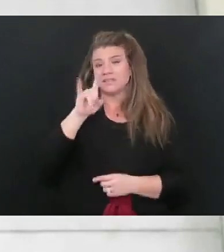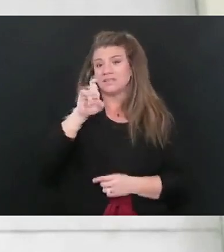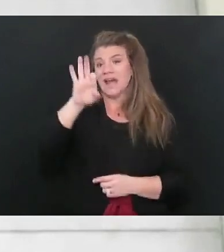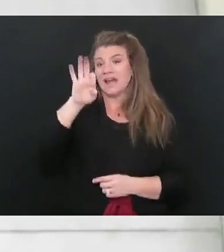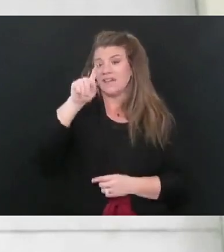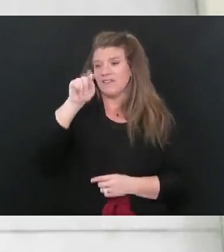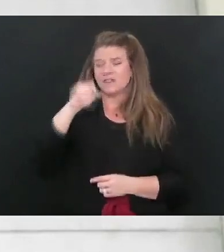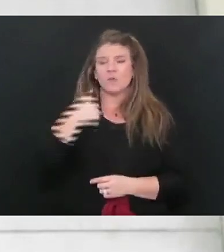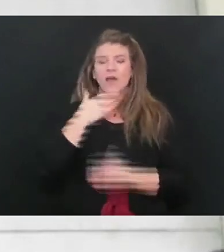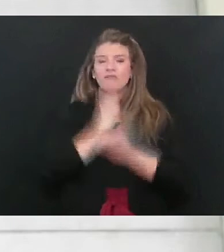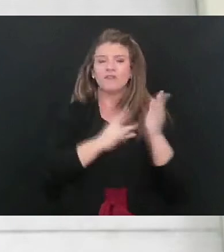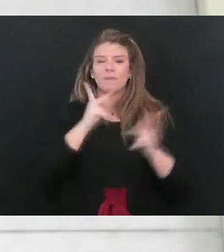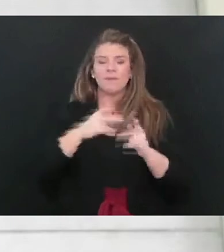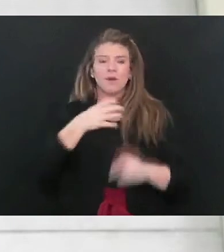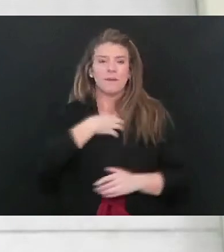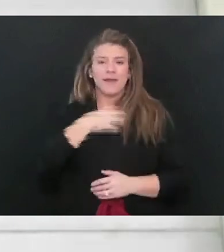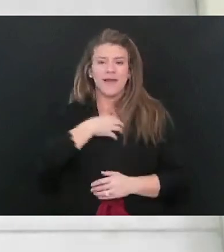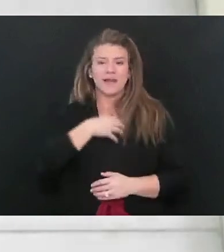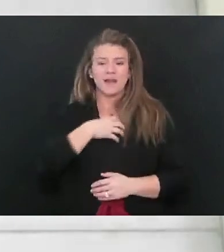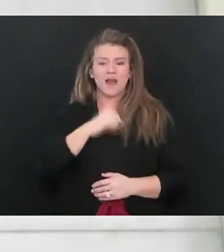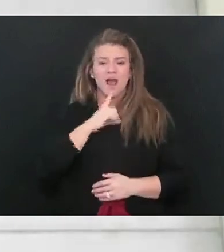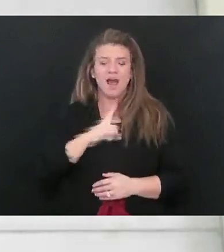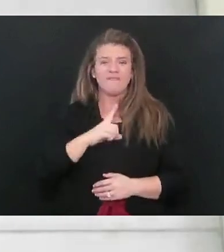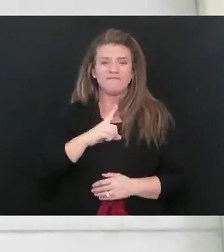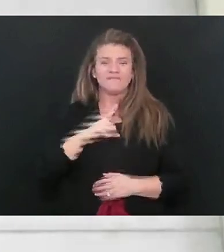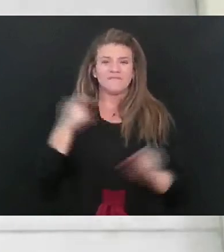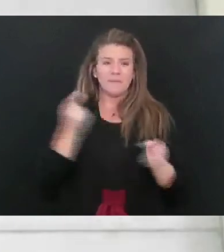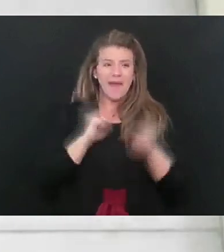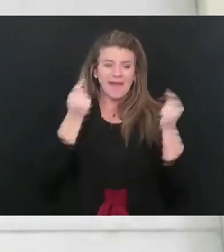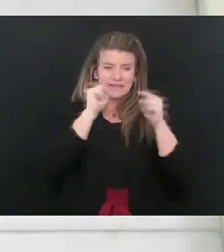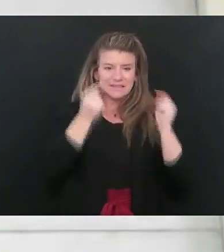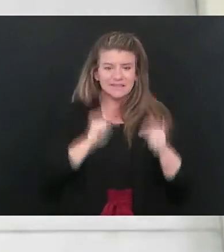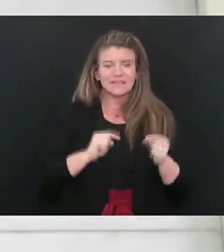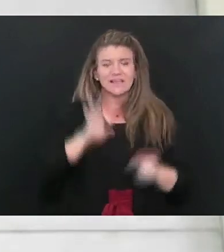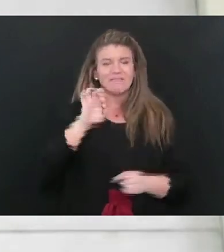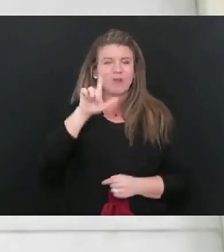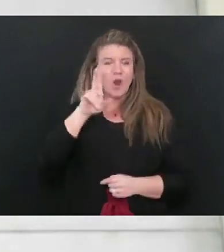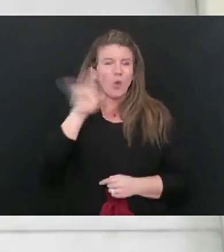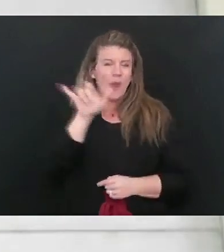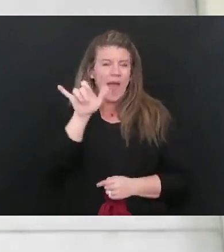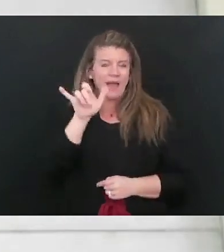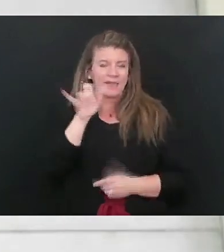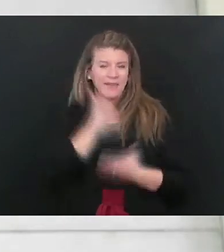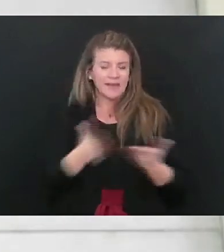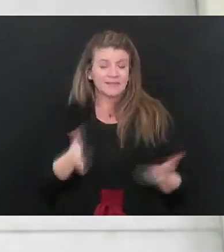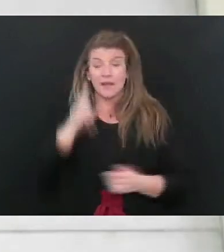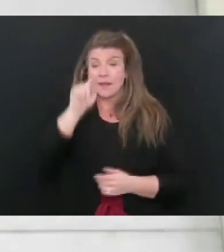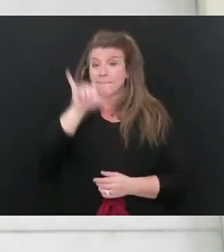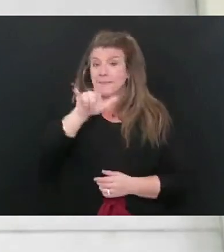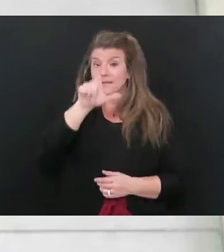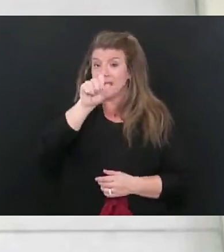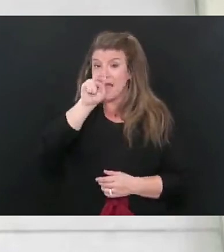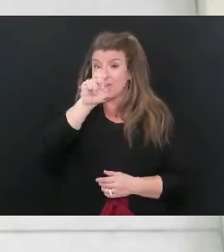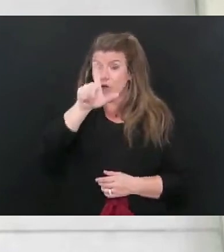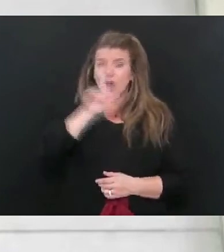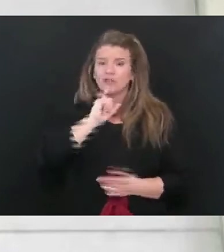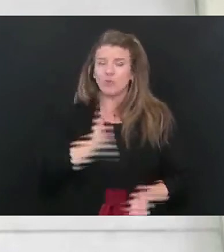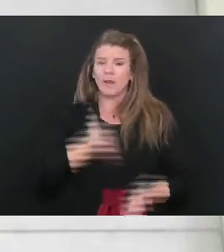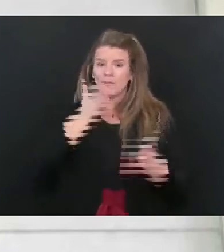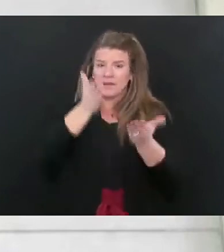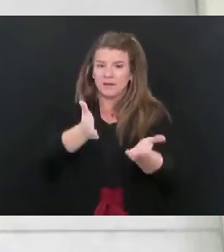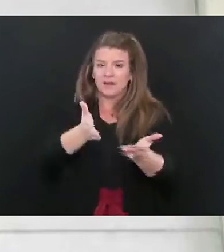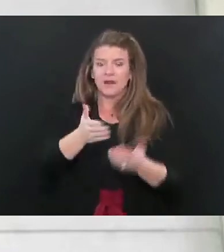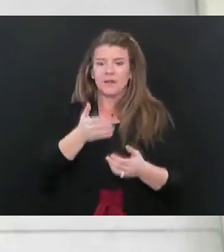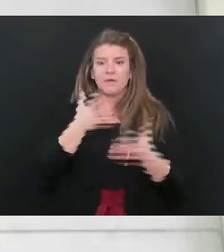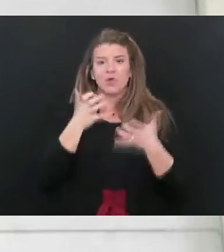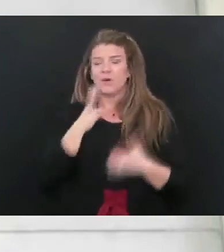some people complaining of minor, aches and pains or flu-like symptoms. But Tylenol would be the recommended thing to take. But you definitely want